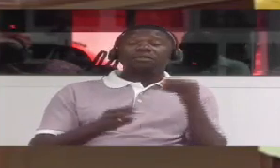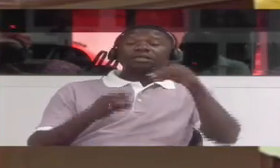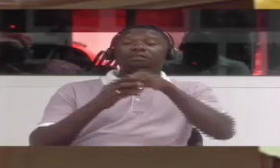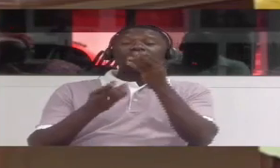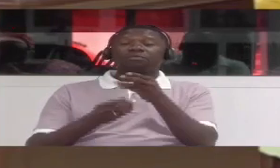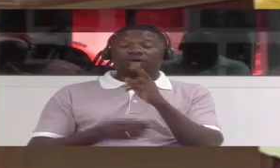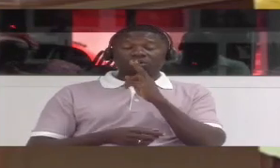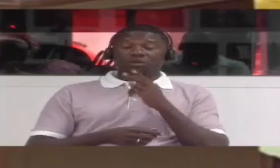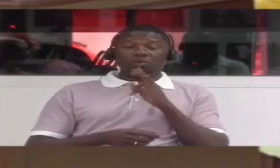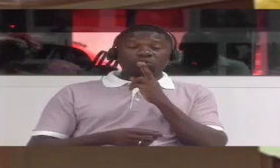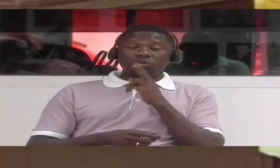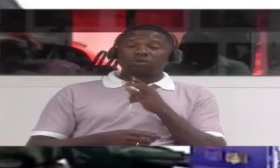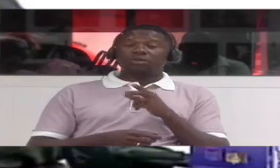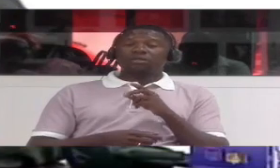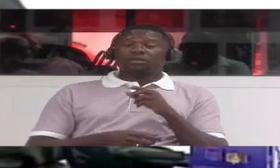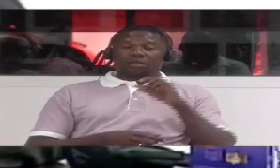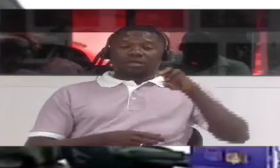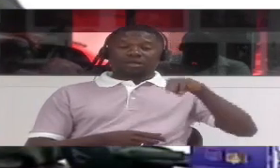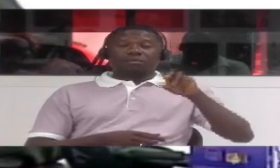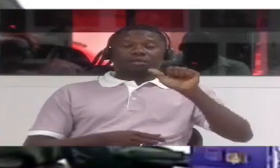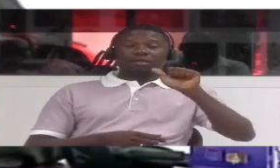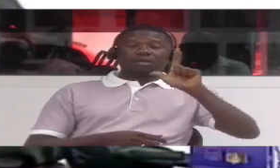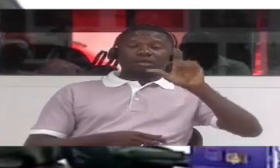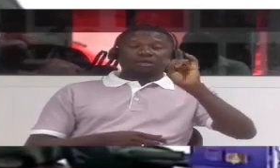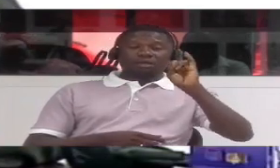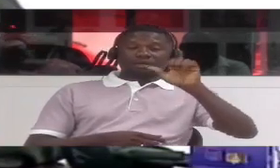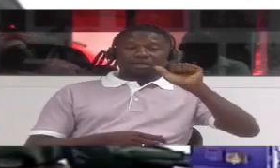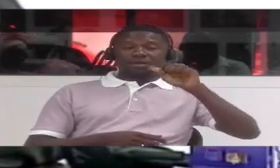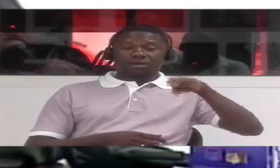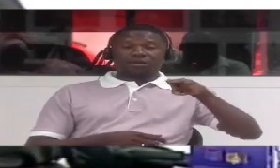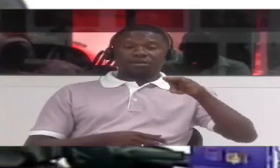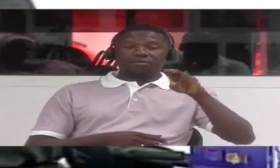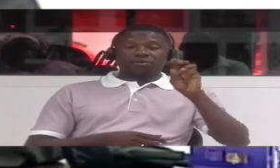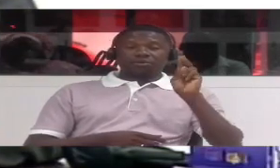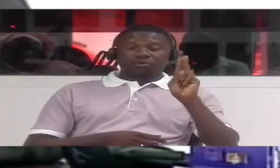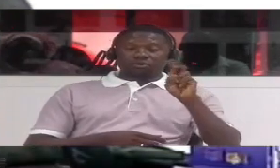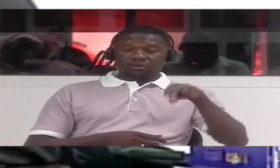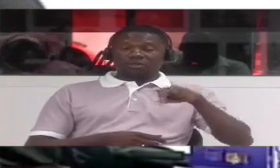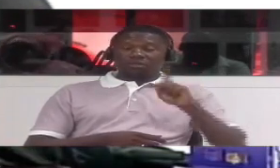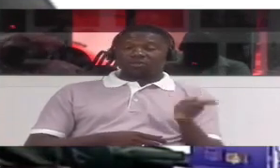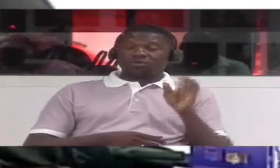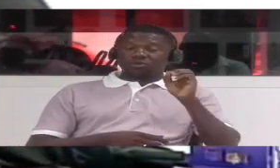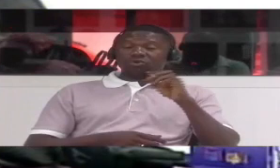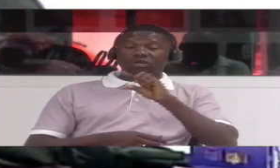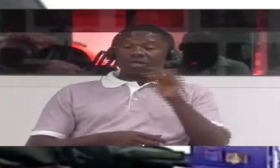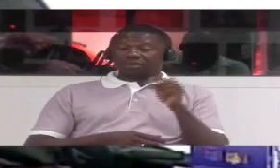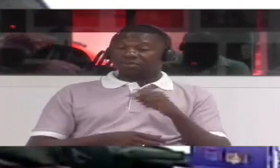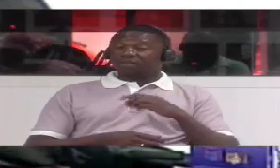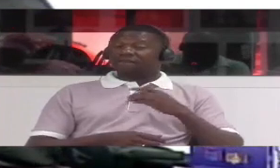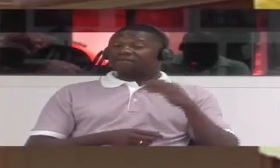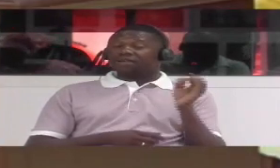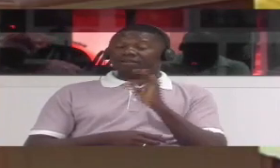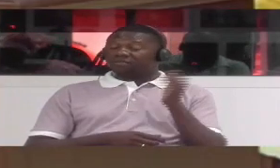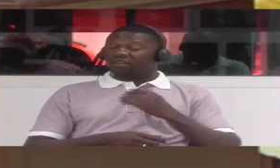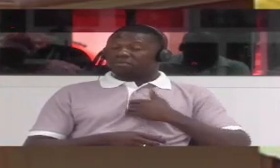his reputation correctly by his own actions. So I was pretty scared, especially when he said, I should be killed, otherwise I wouldn't have talked. So